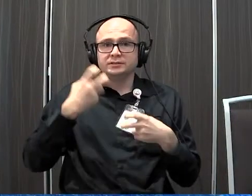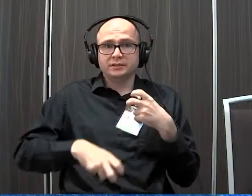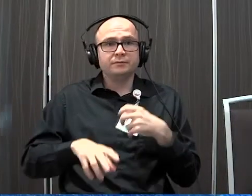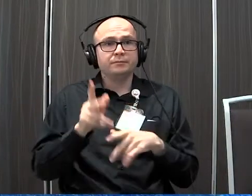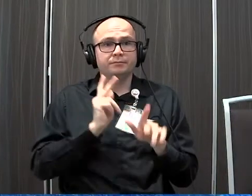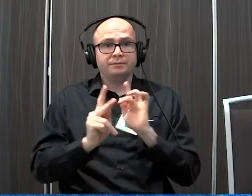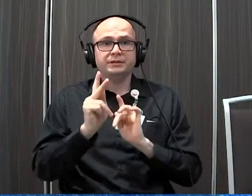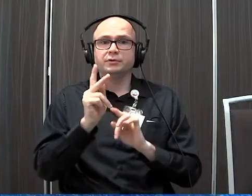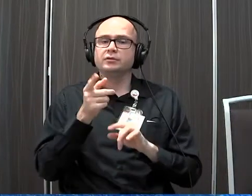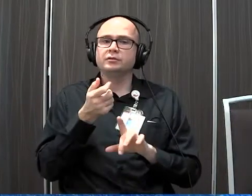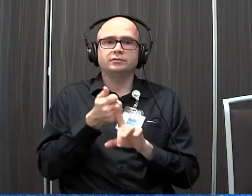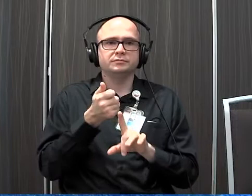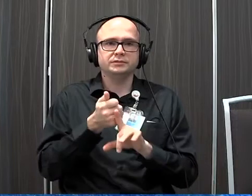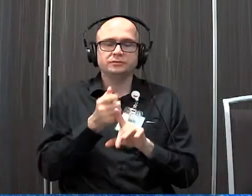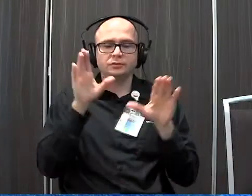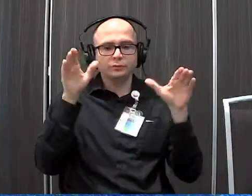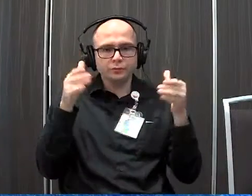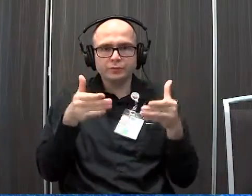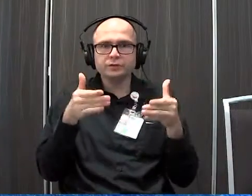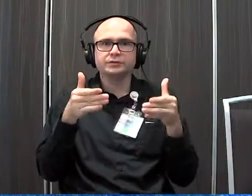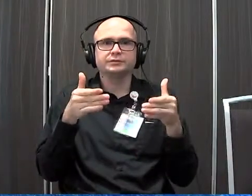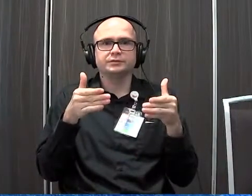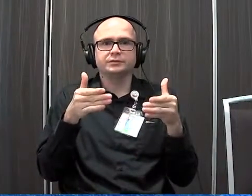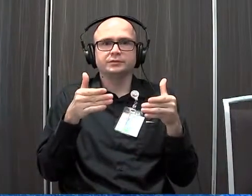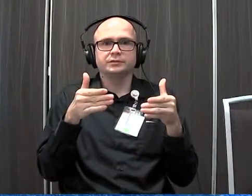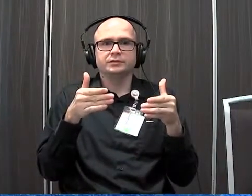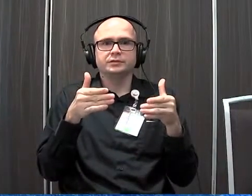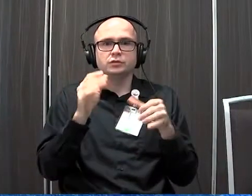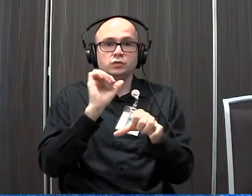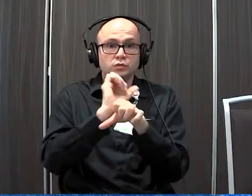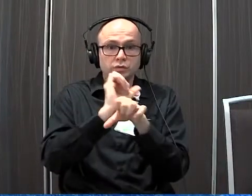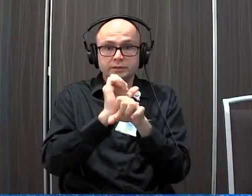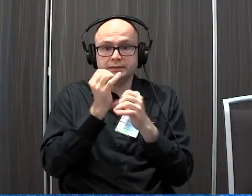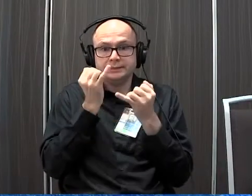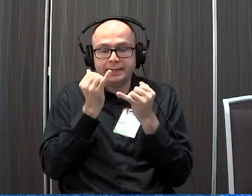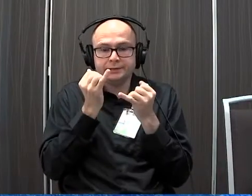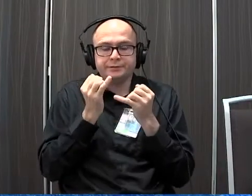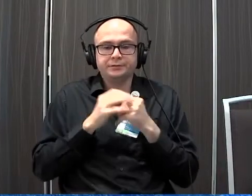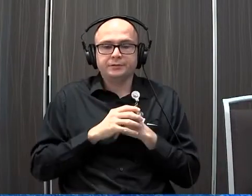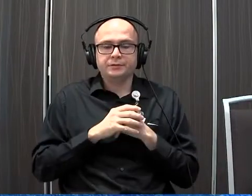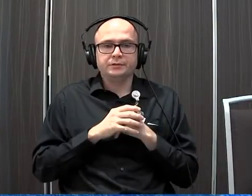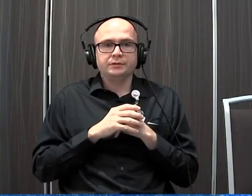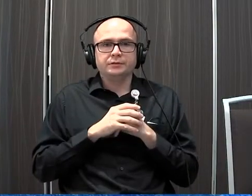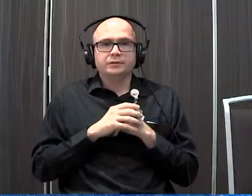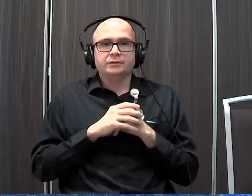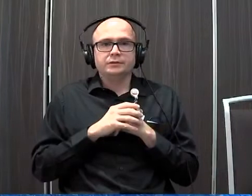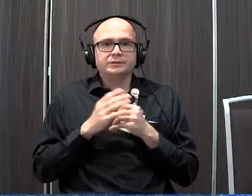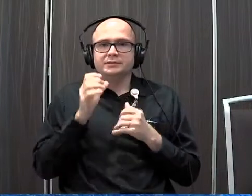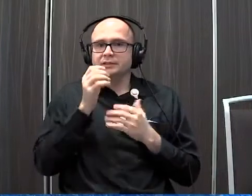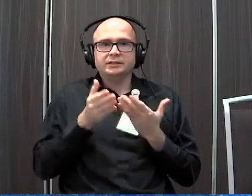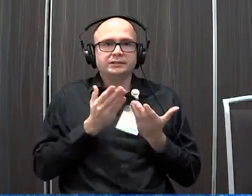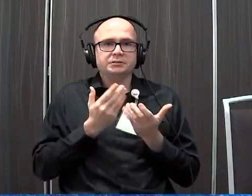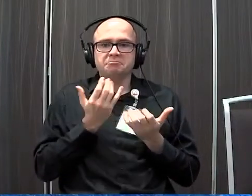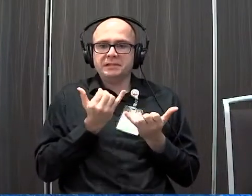individuals with charge have to put a lot of focus into what they are working on in the moment. So it's not as easy for them to just say